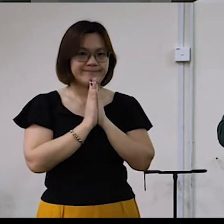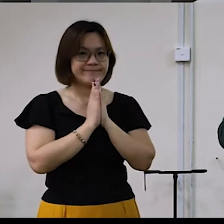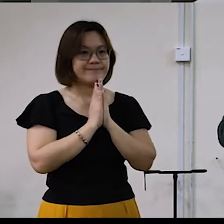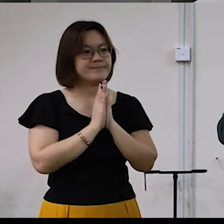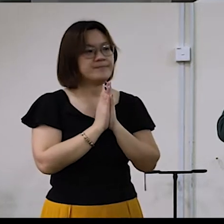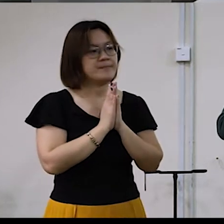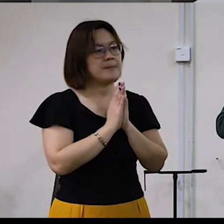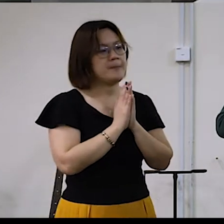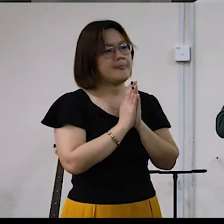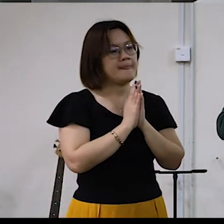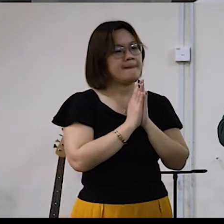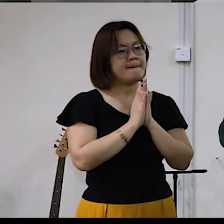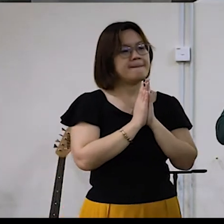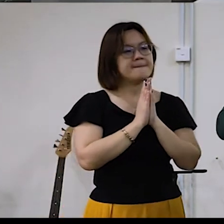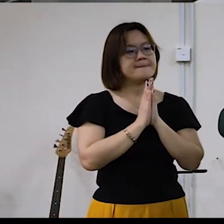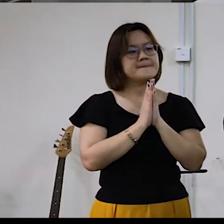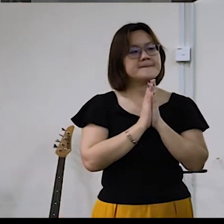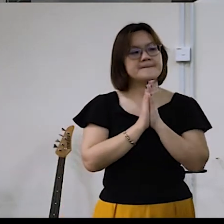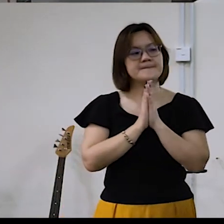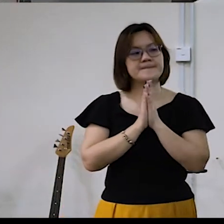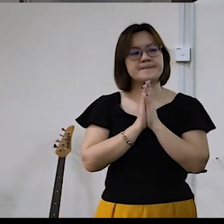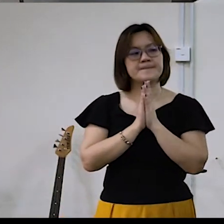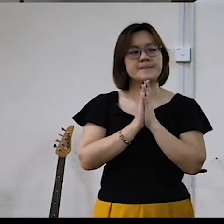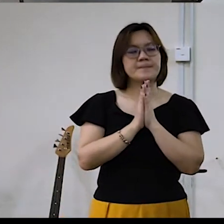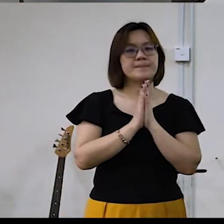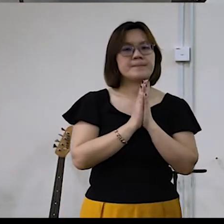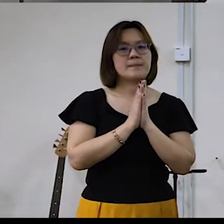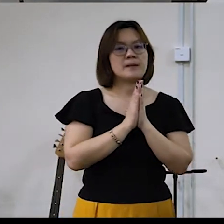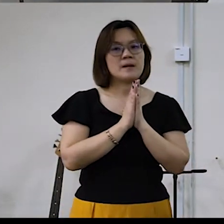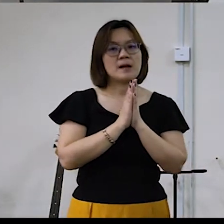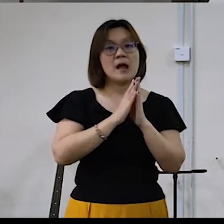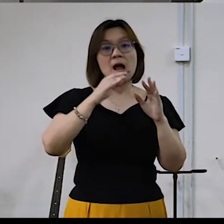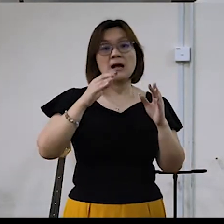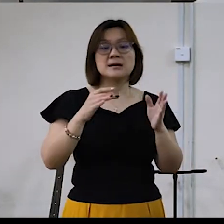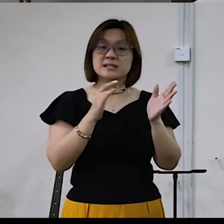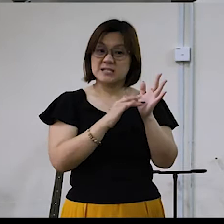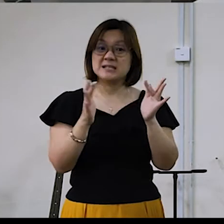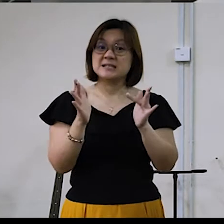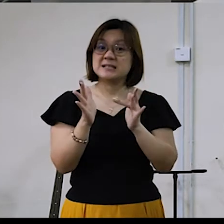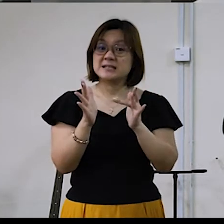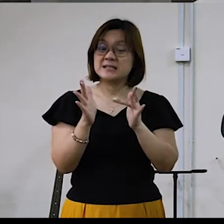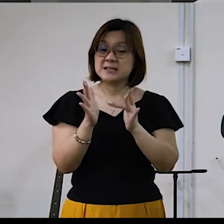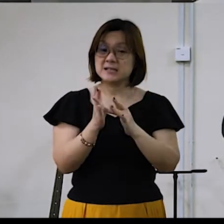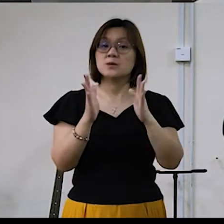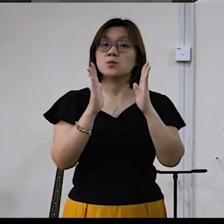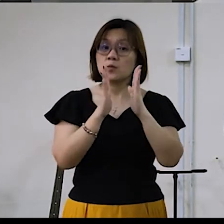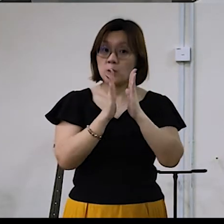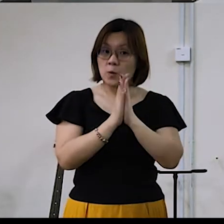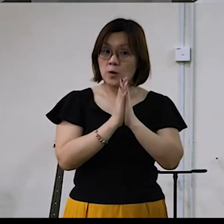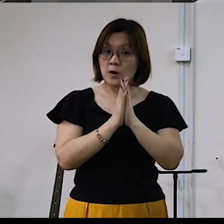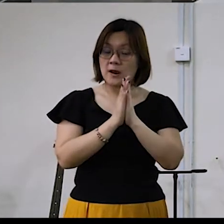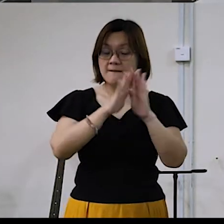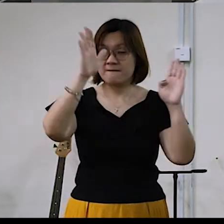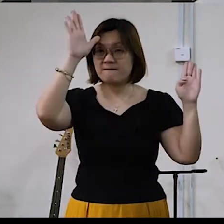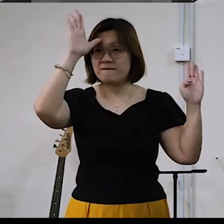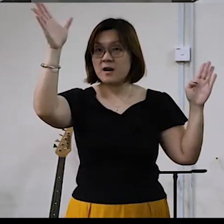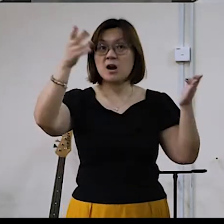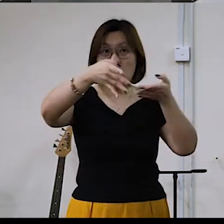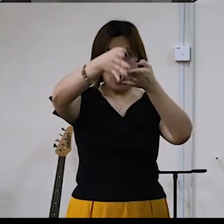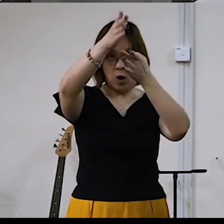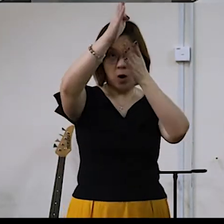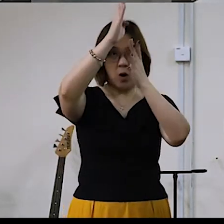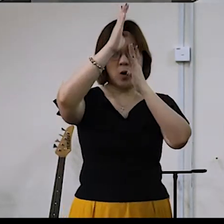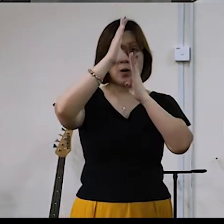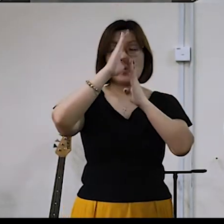you another helper. Everybody say another. This is a very good verse for those of you who have